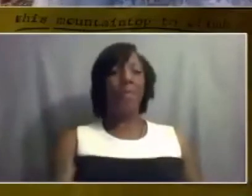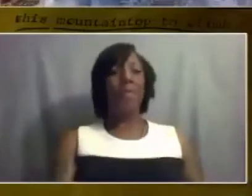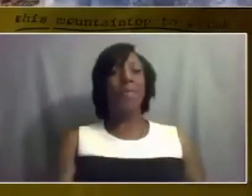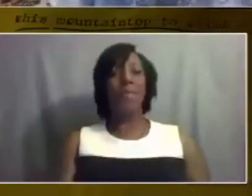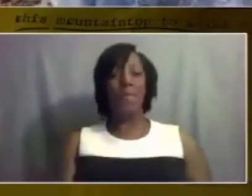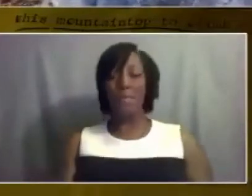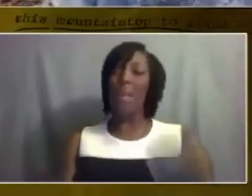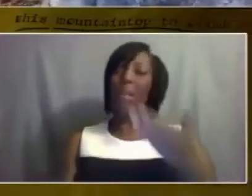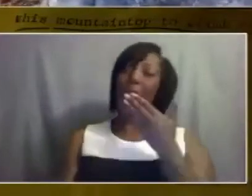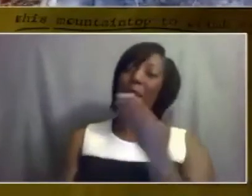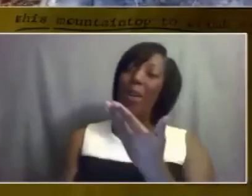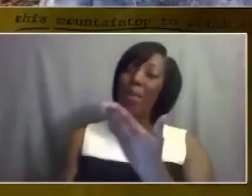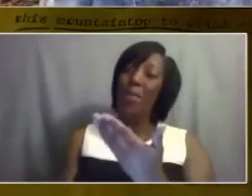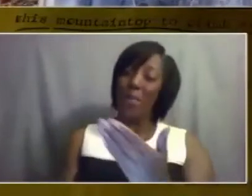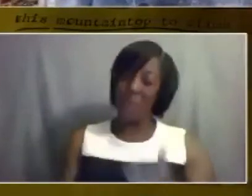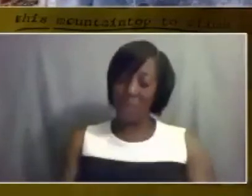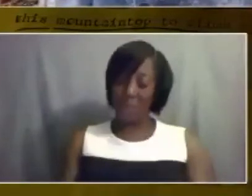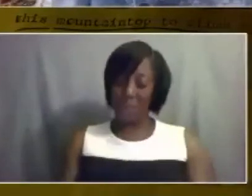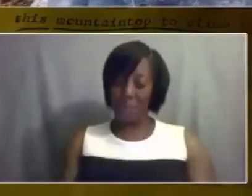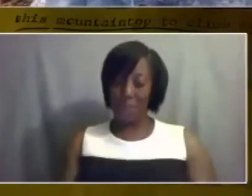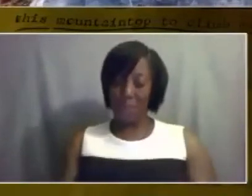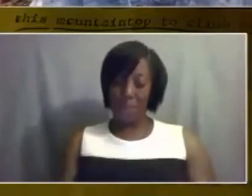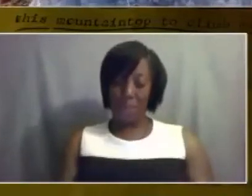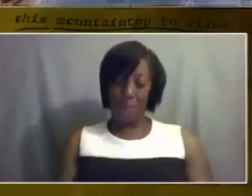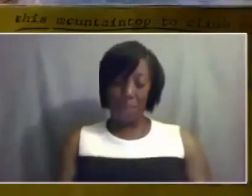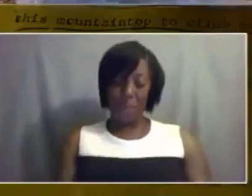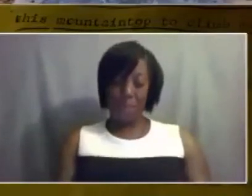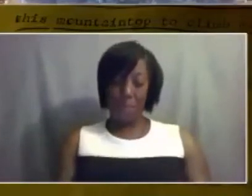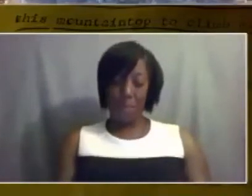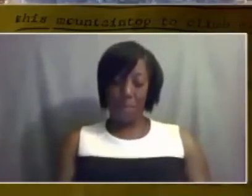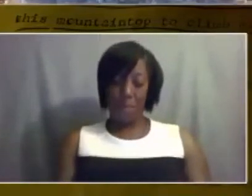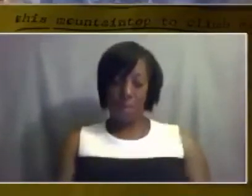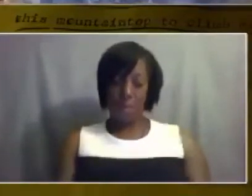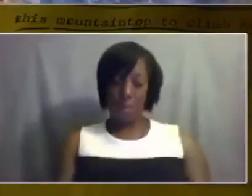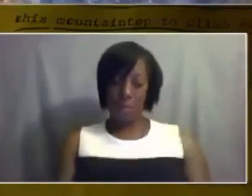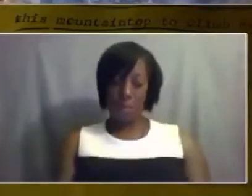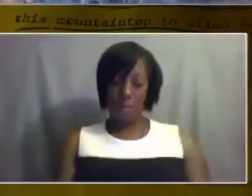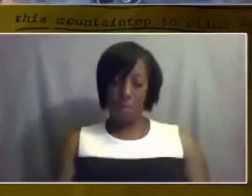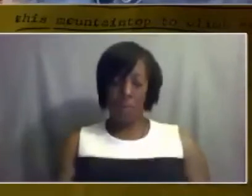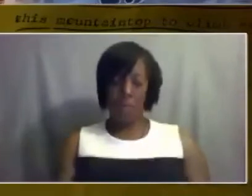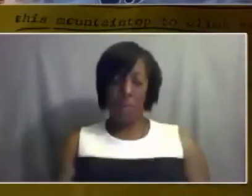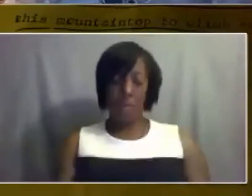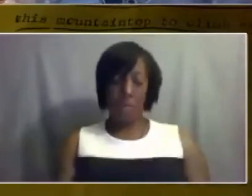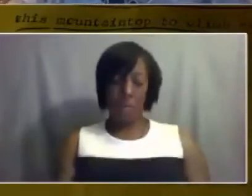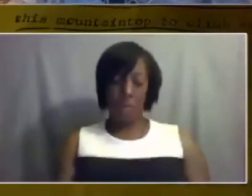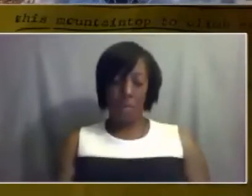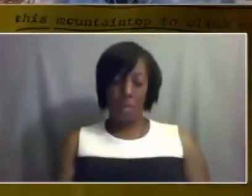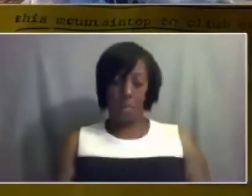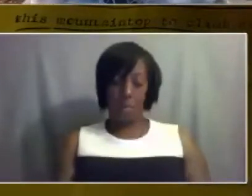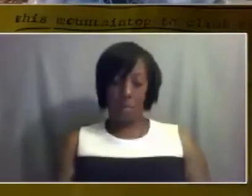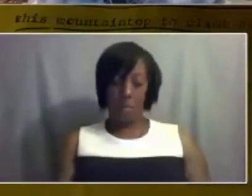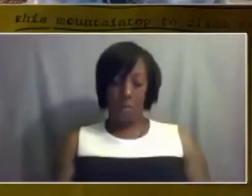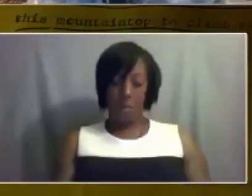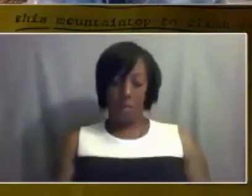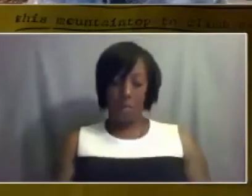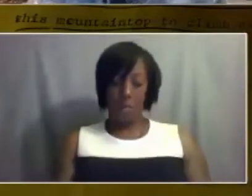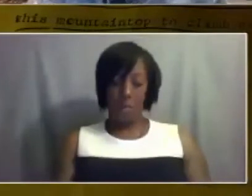Thank you, Medea. I want to hone in on the part of King's message